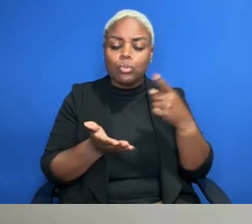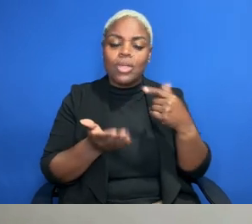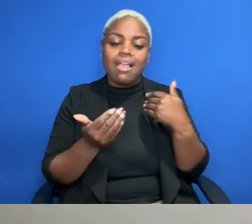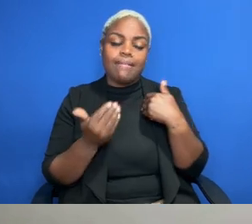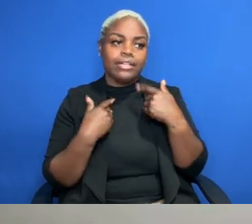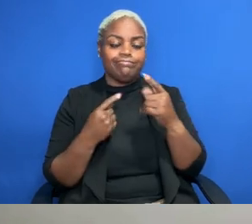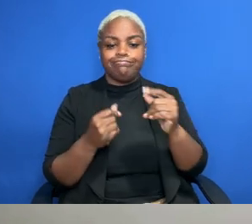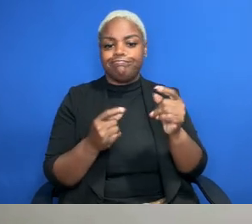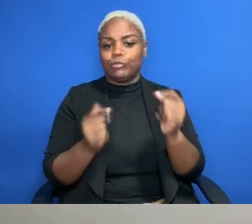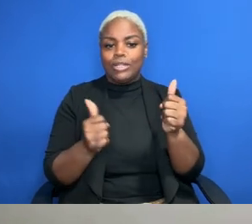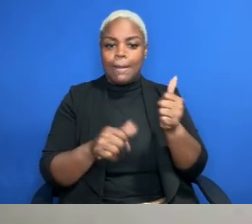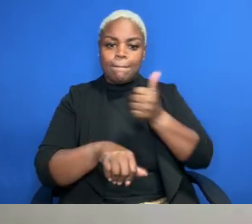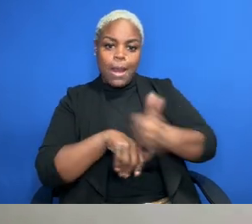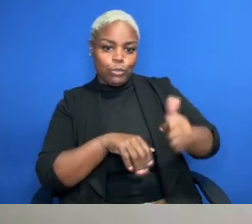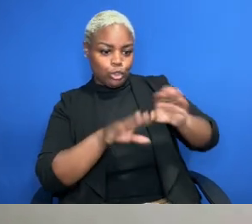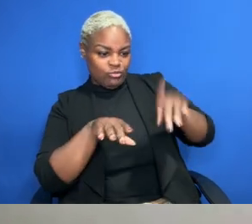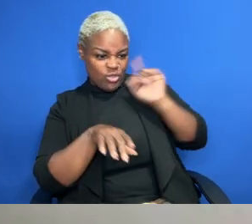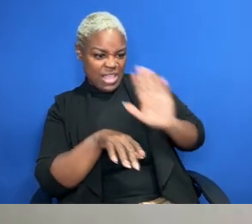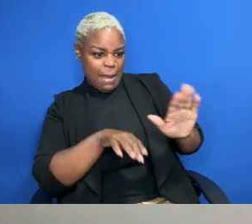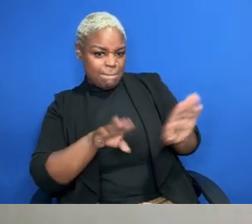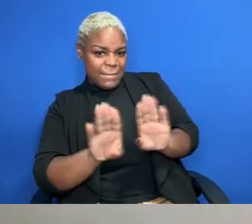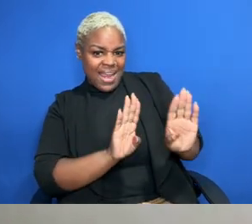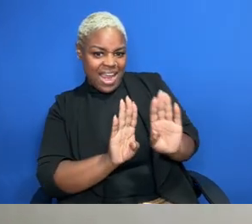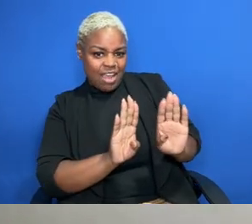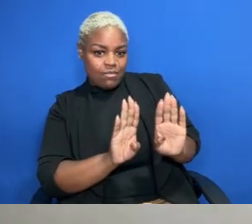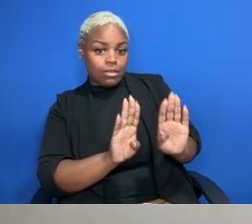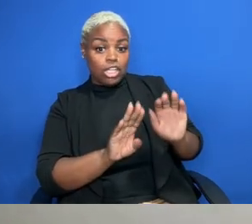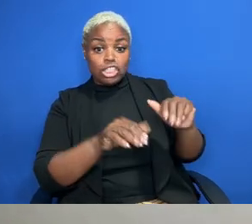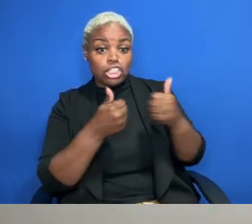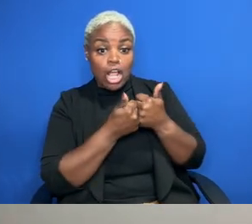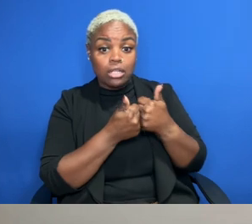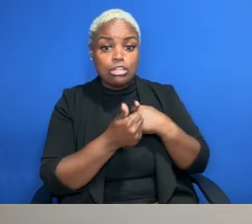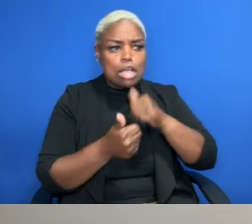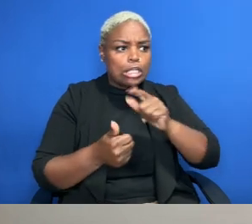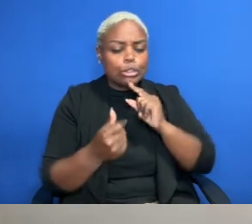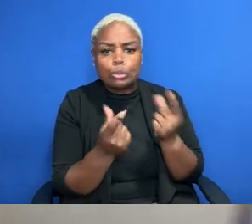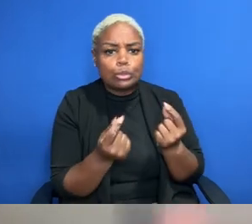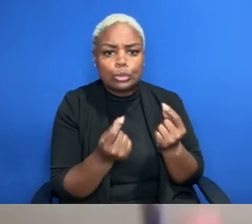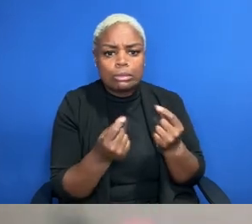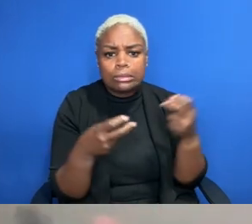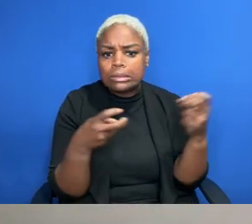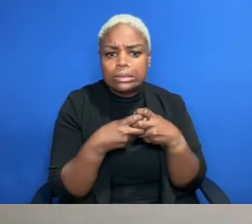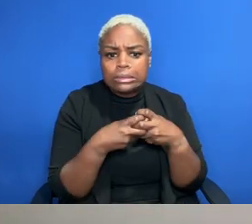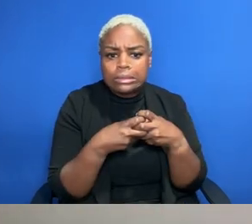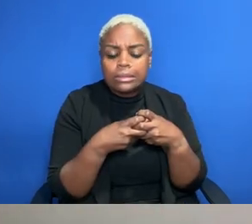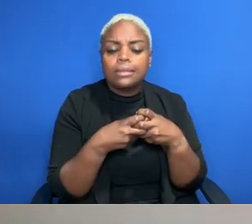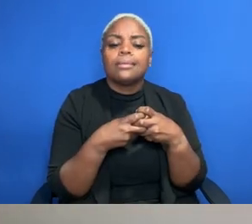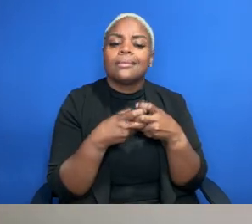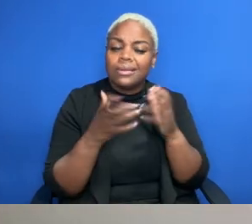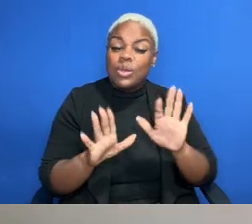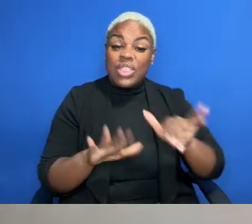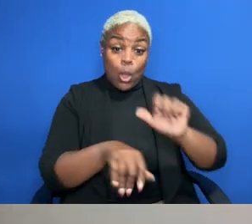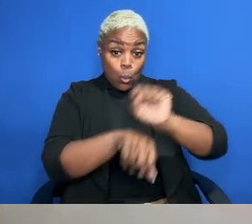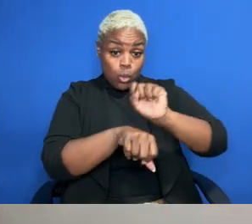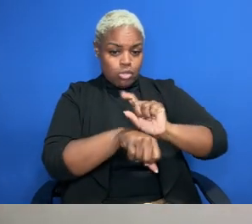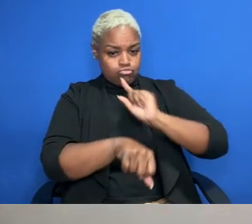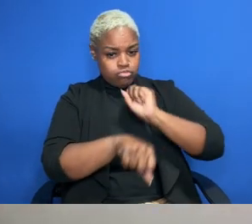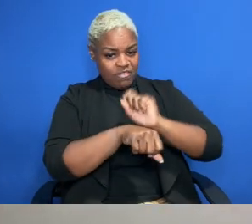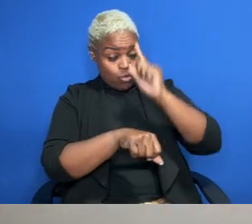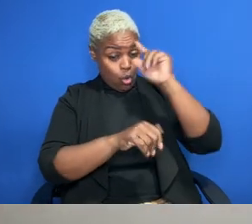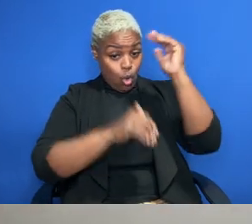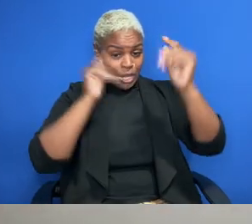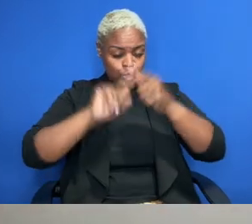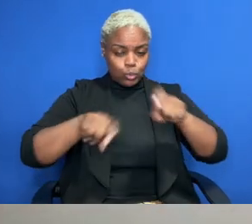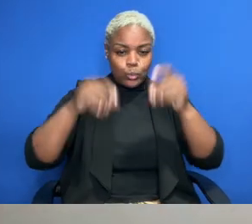students. We're always quick to blame. Who's to blame for a behavioral challenge or something that, we're all like not sure what to do with.